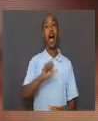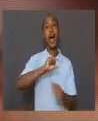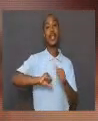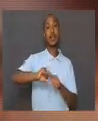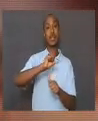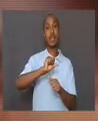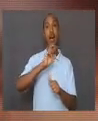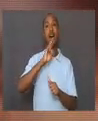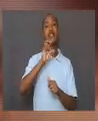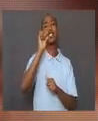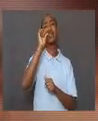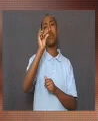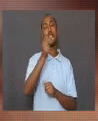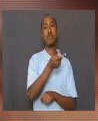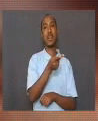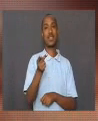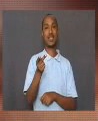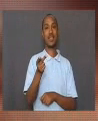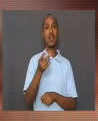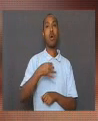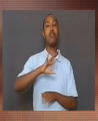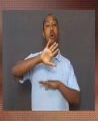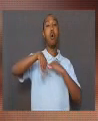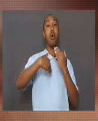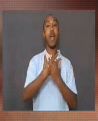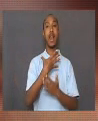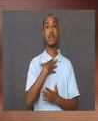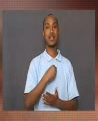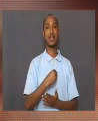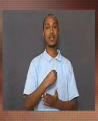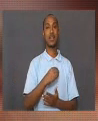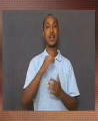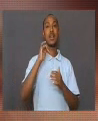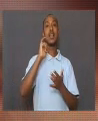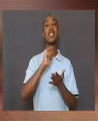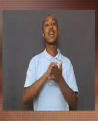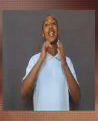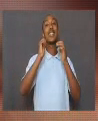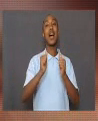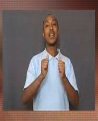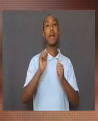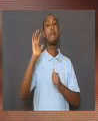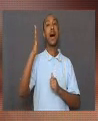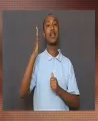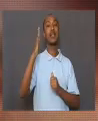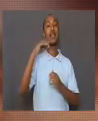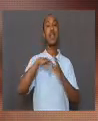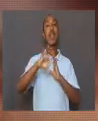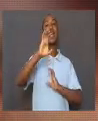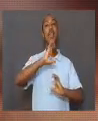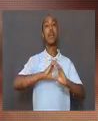Atoms are the smallest particles of all elements that can take part in a